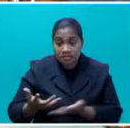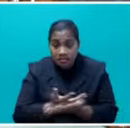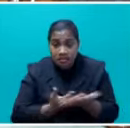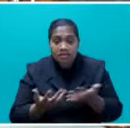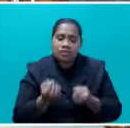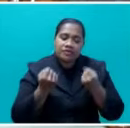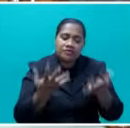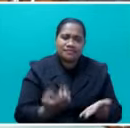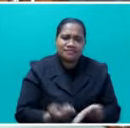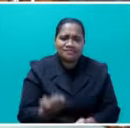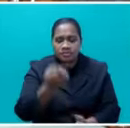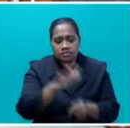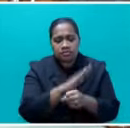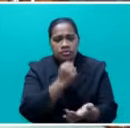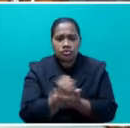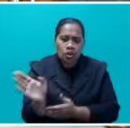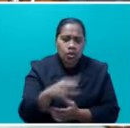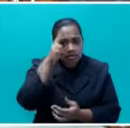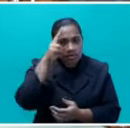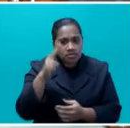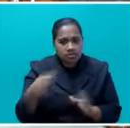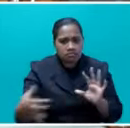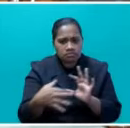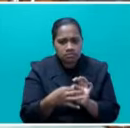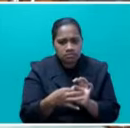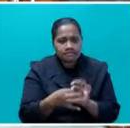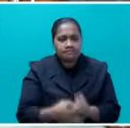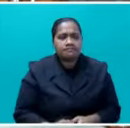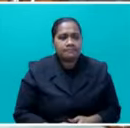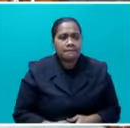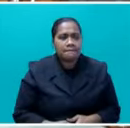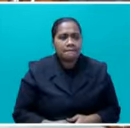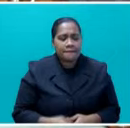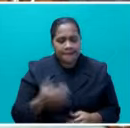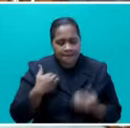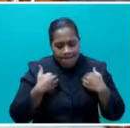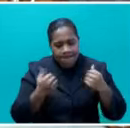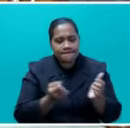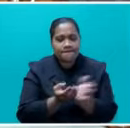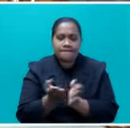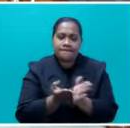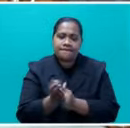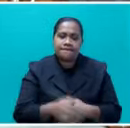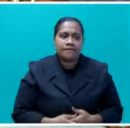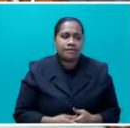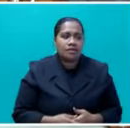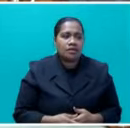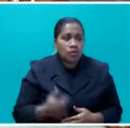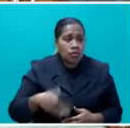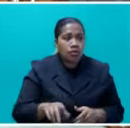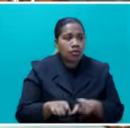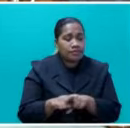of scale and ensure all national linking and transmission sites are well serviced by utilities and connectivity. This will also mean that